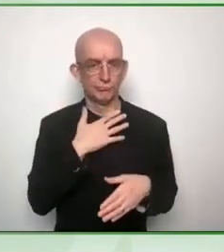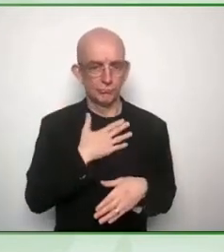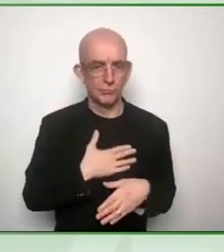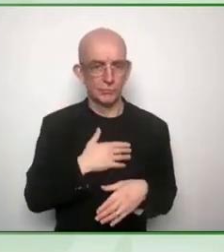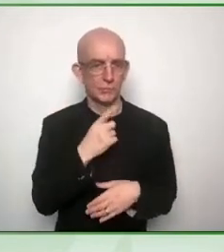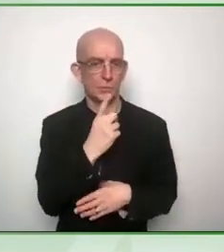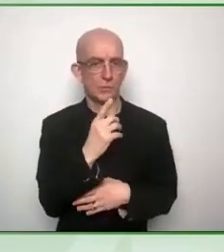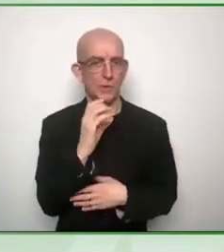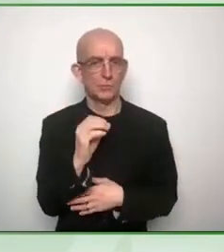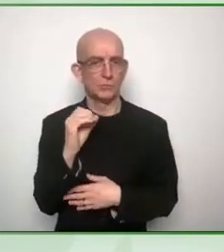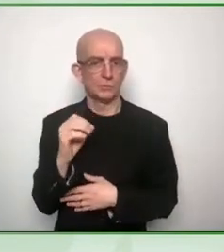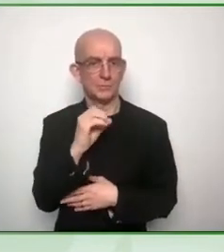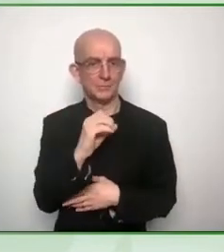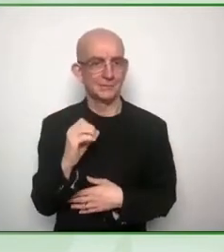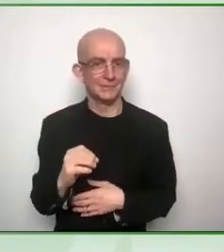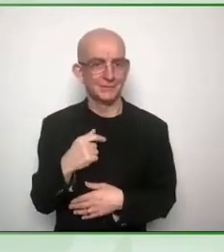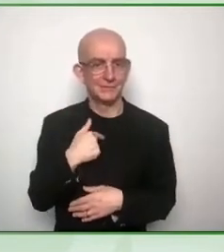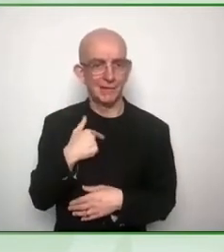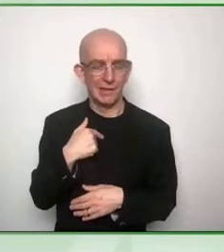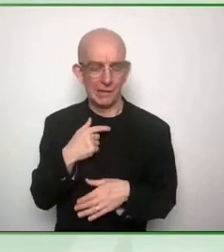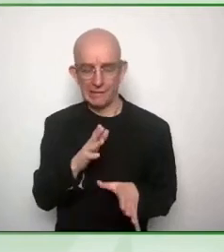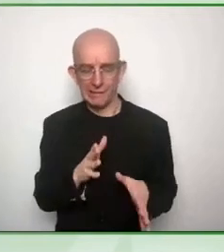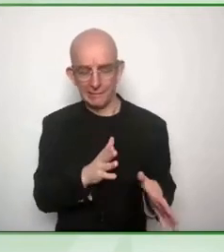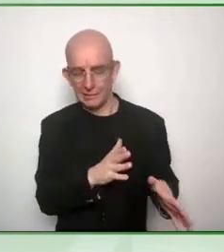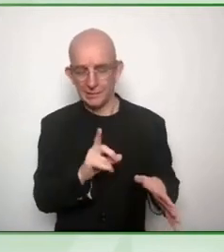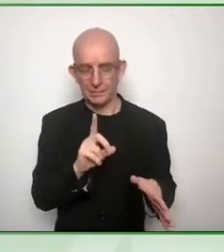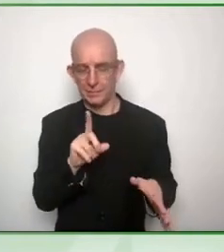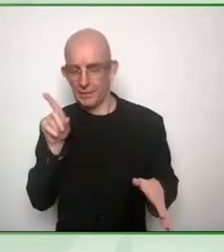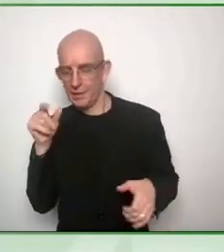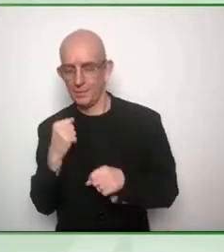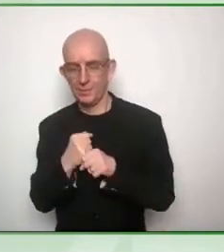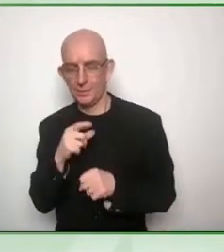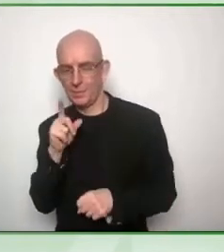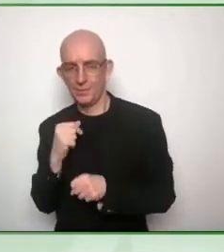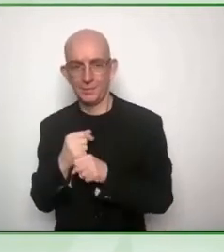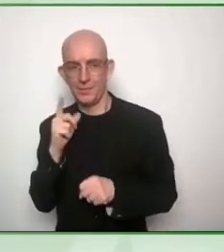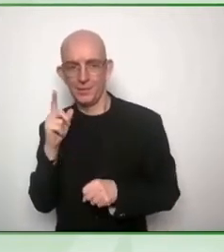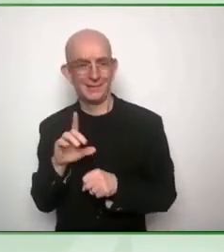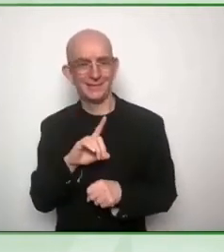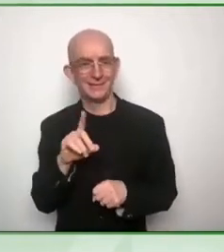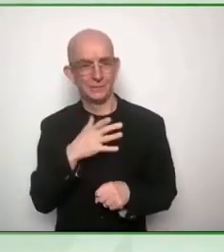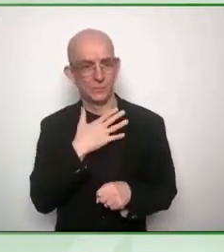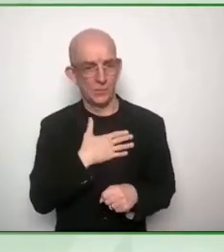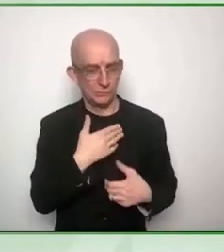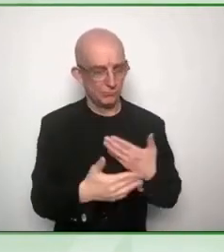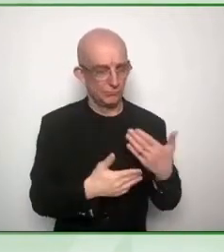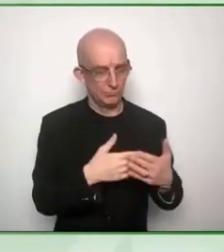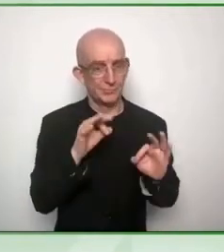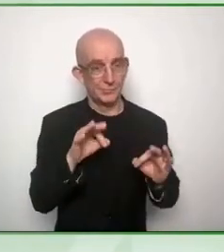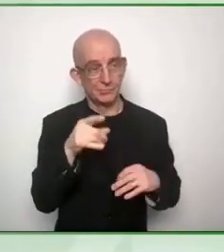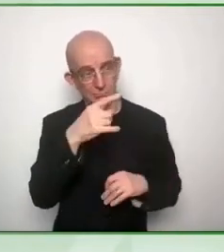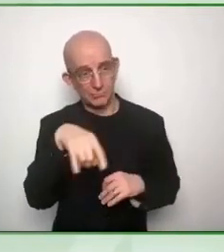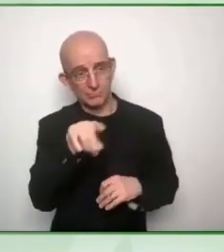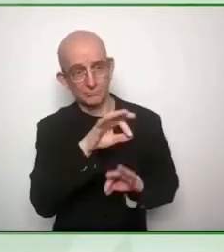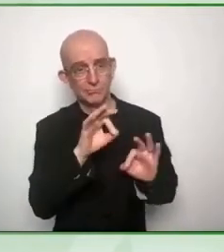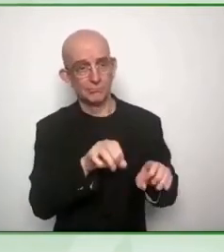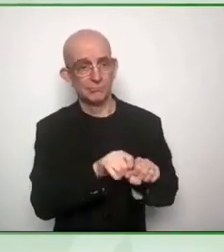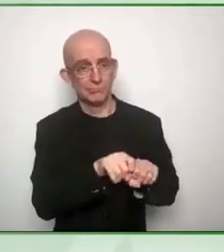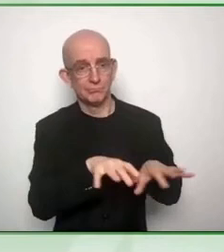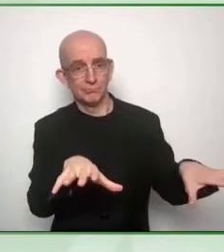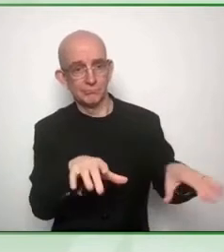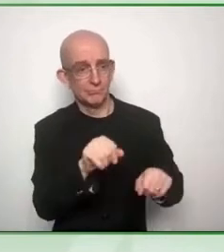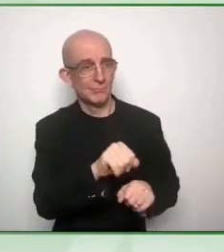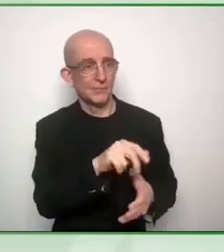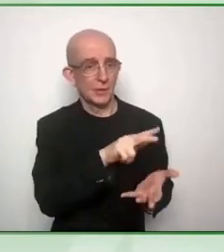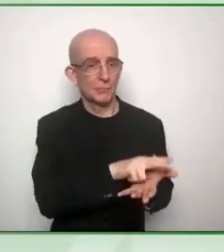right network, then there's nothing that stops us from going live. I mean, the application and the platform is there. It is 100% scalable as it is right now.